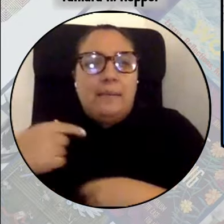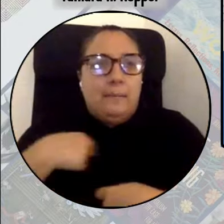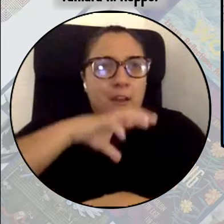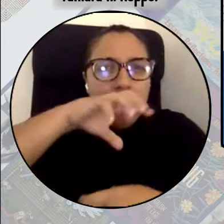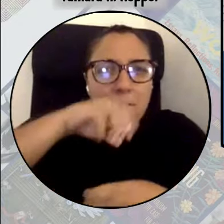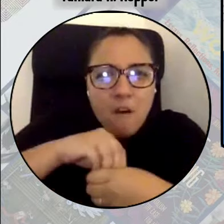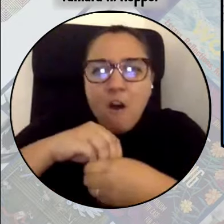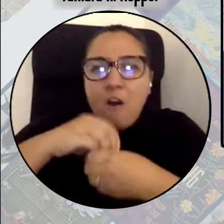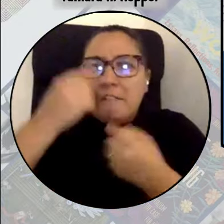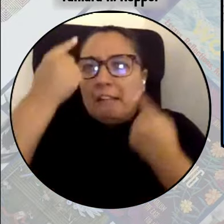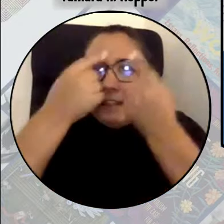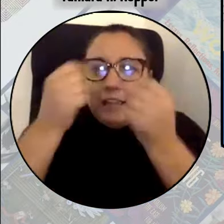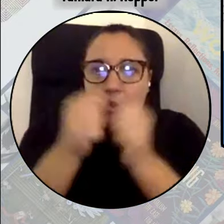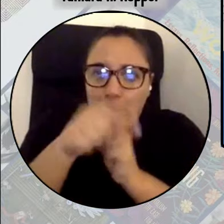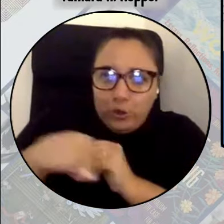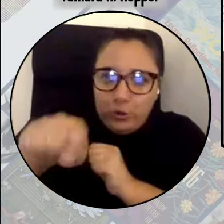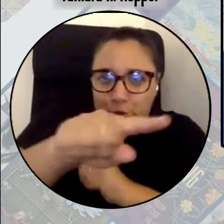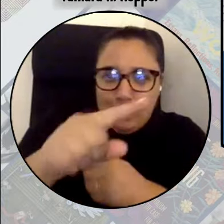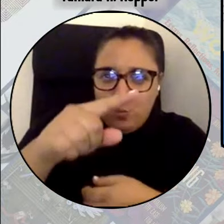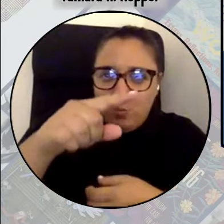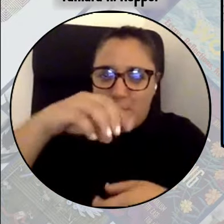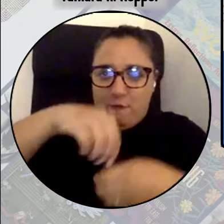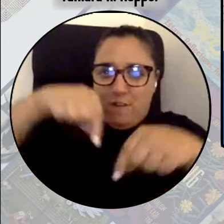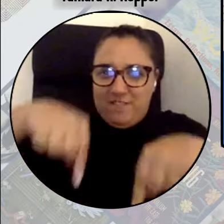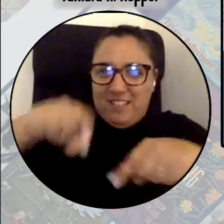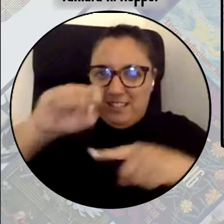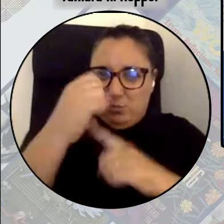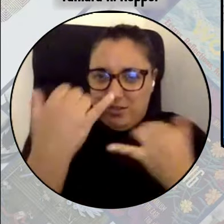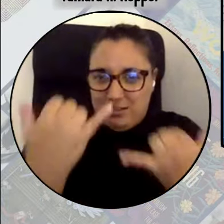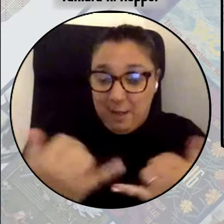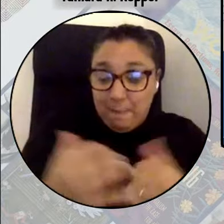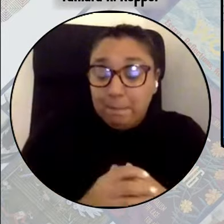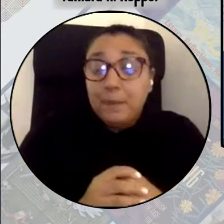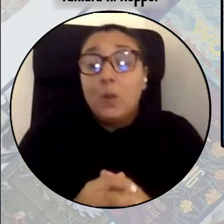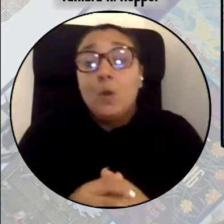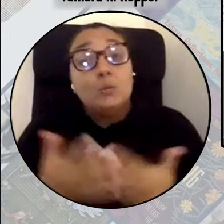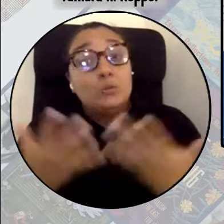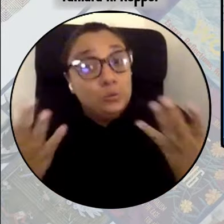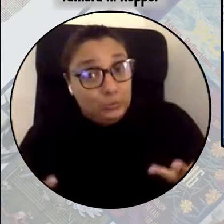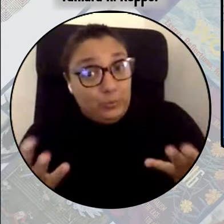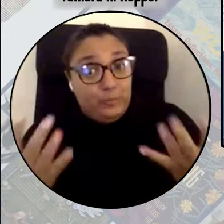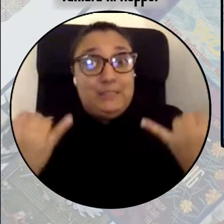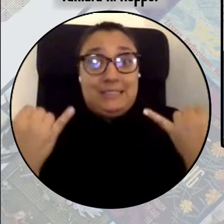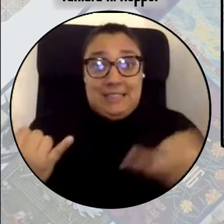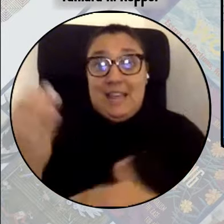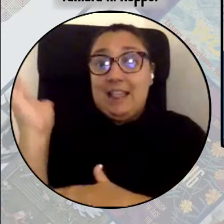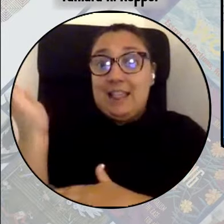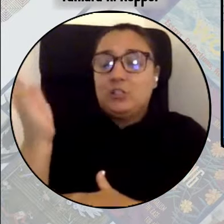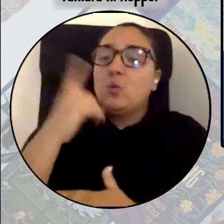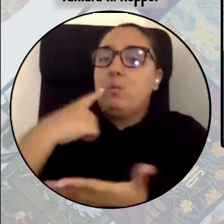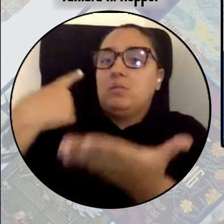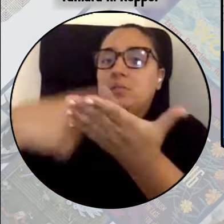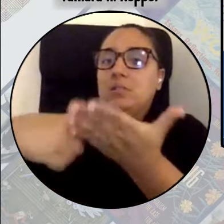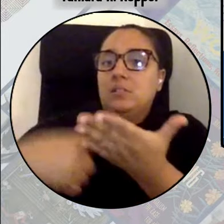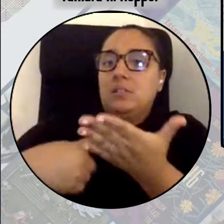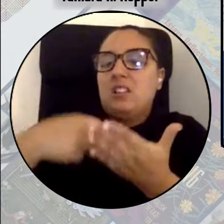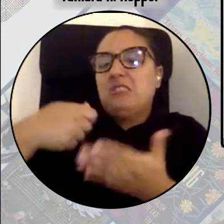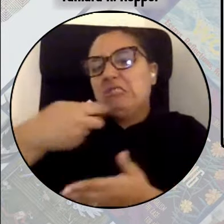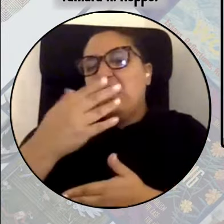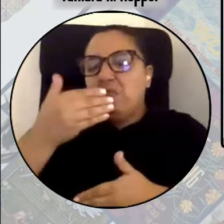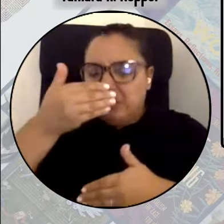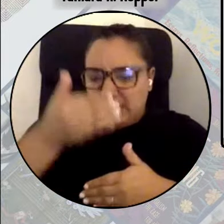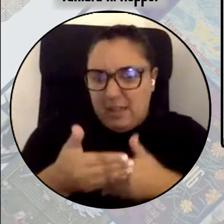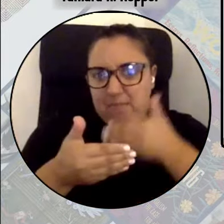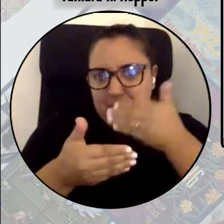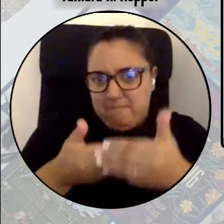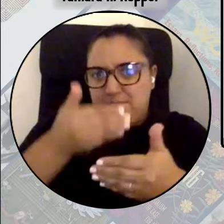all of you in this. So today's lecture, we're going to be going through several different kind of steps